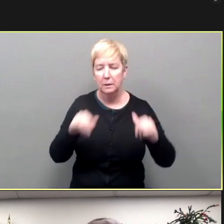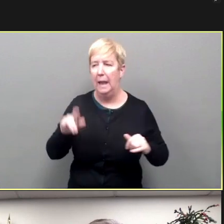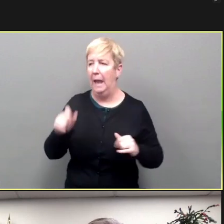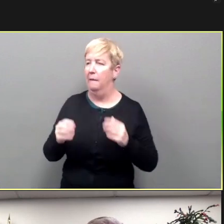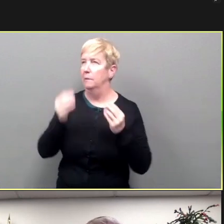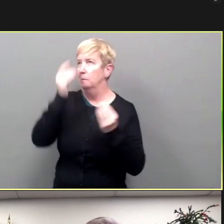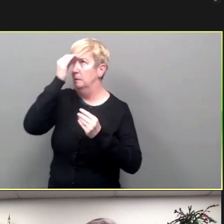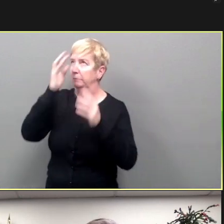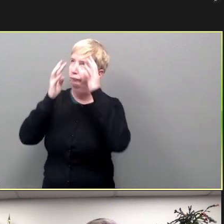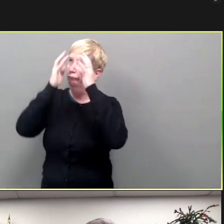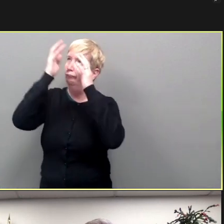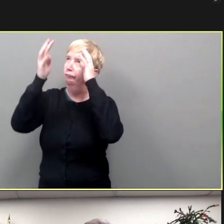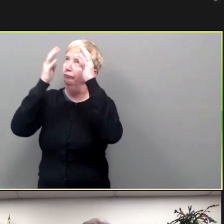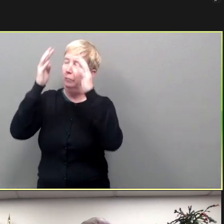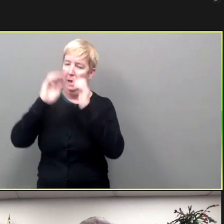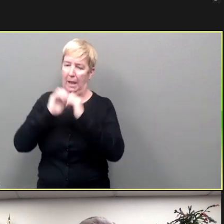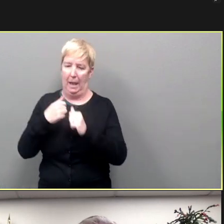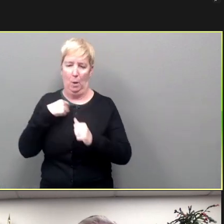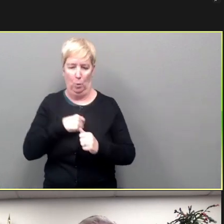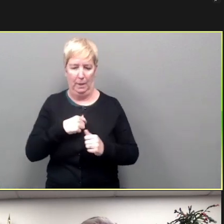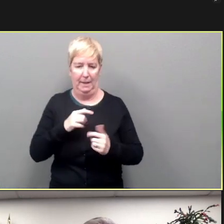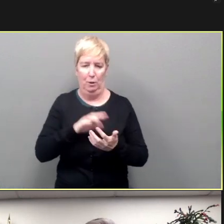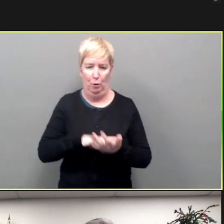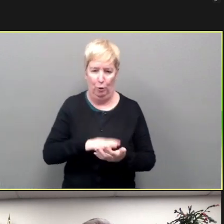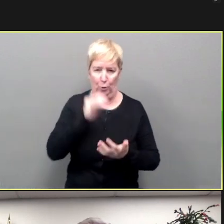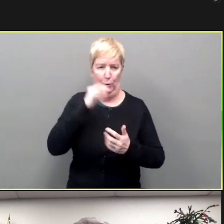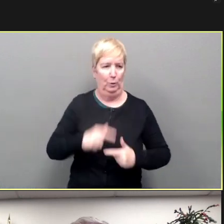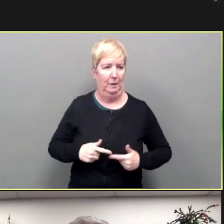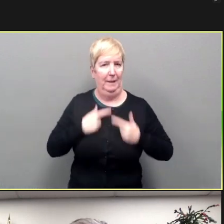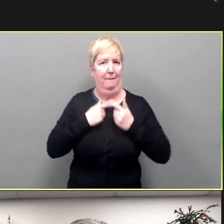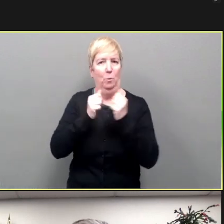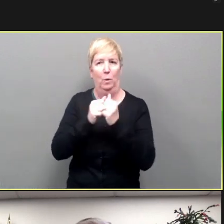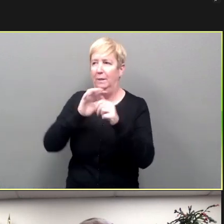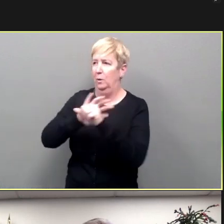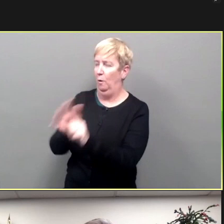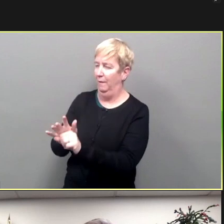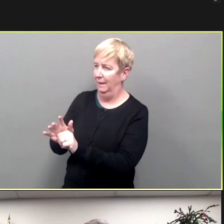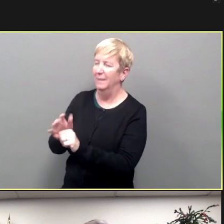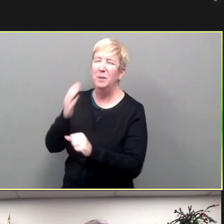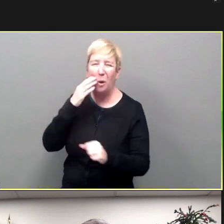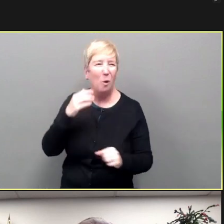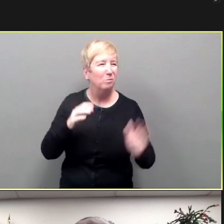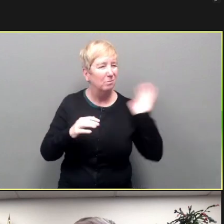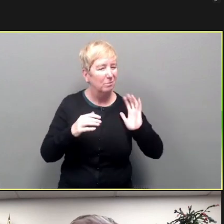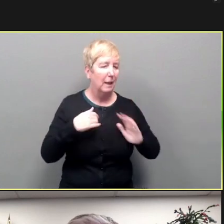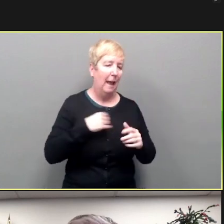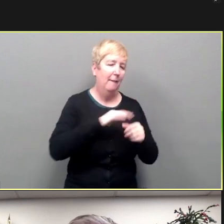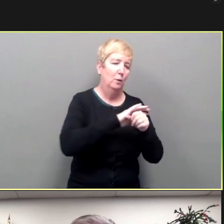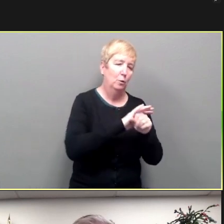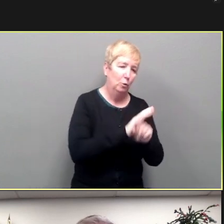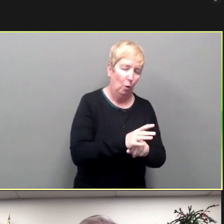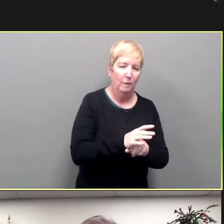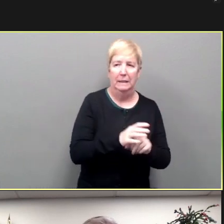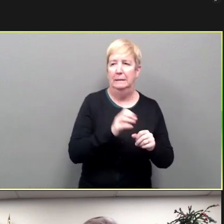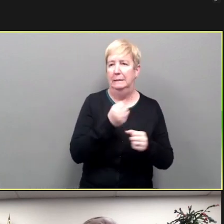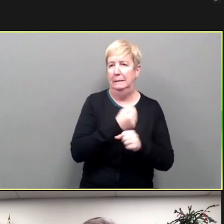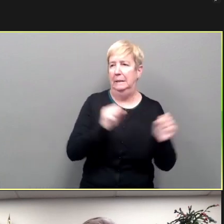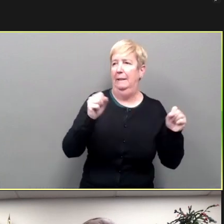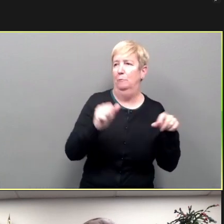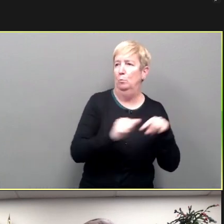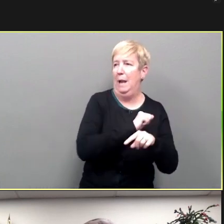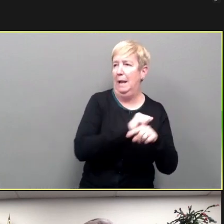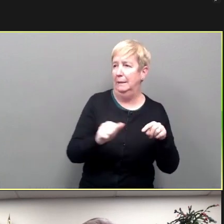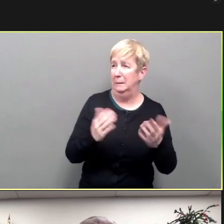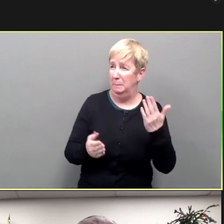to learn to live with COVID better? We had COVID safe practices in the past. Dust those off, take a look at those.